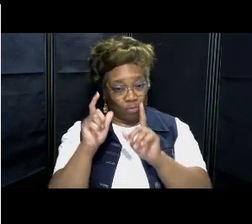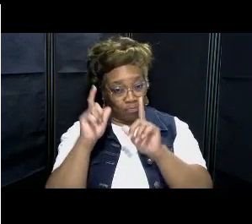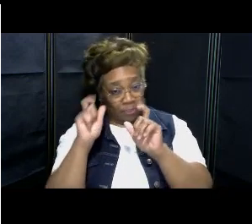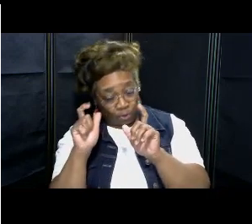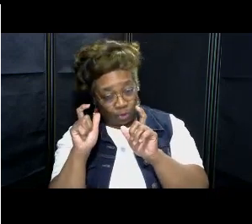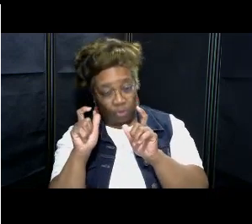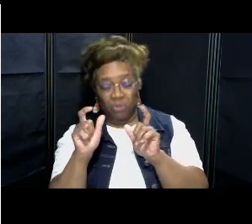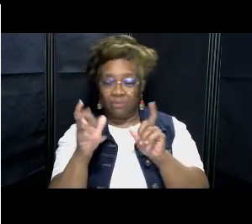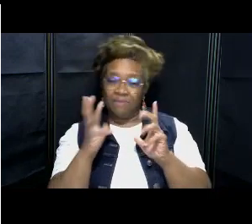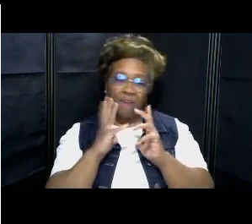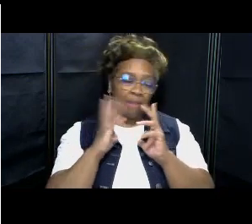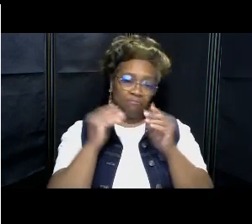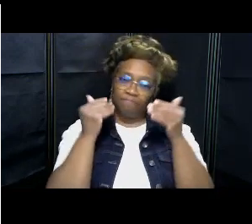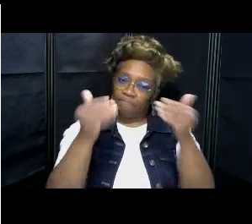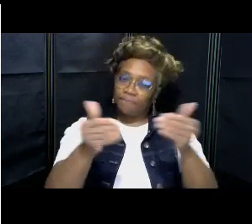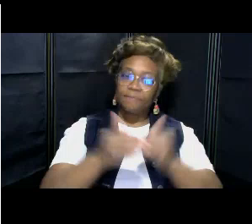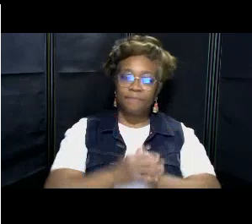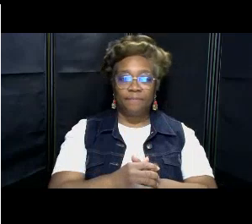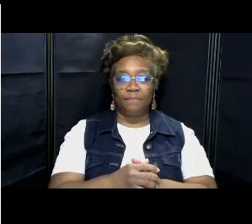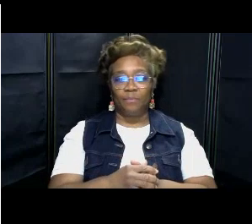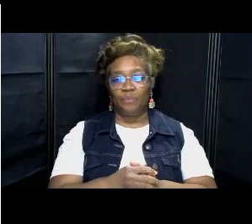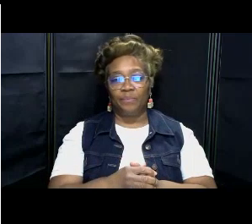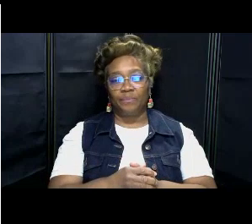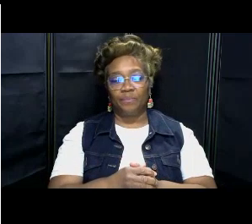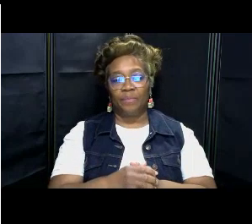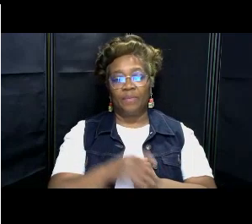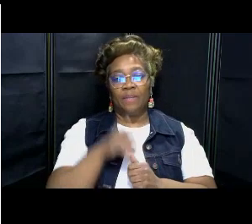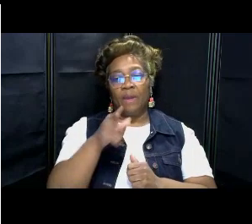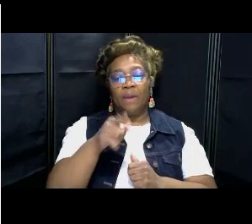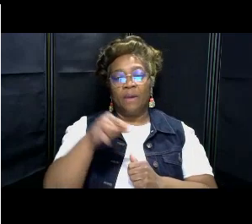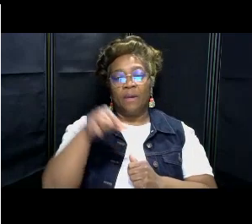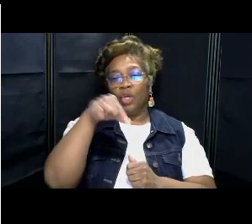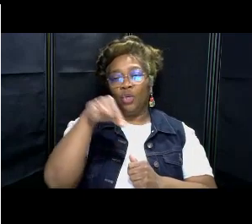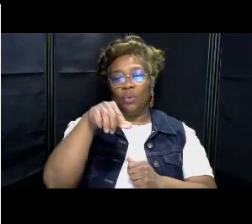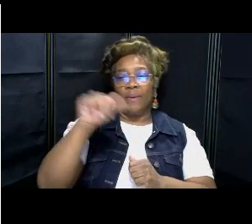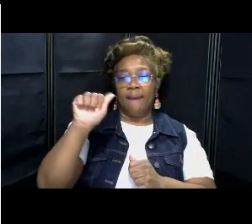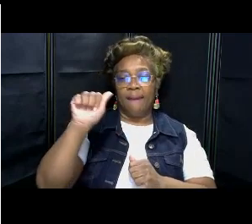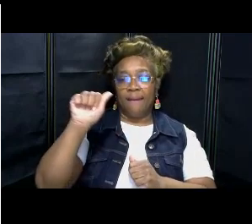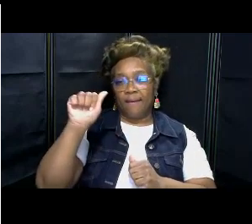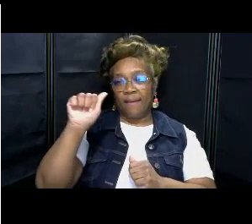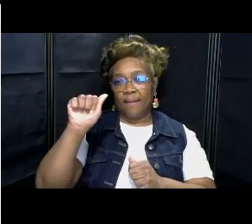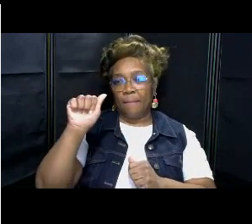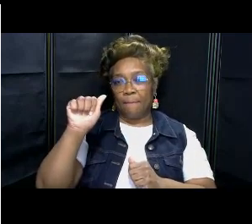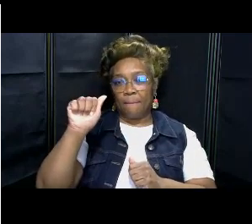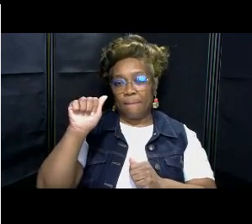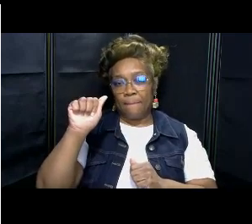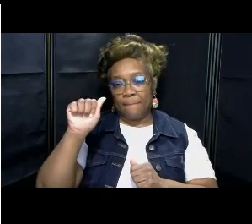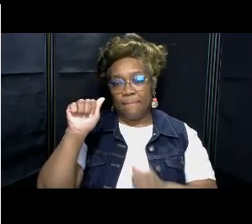a picture right quick. And here is our Q&A.